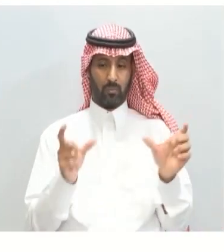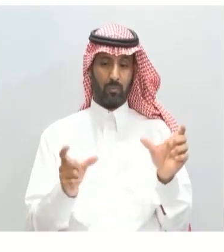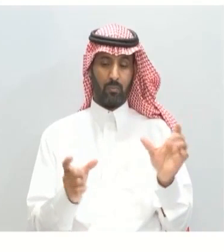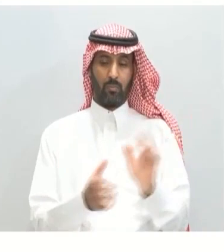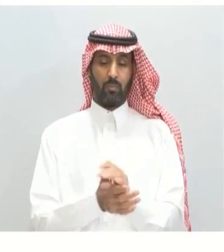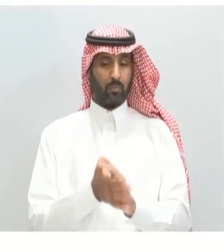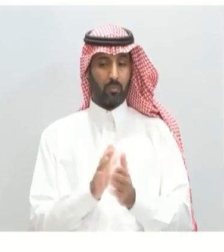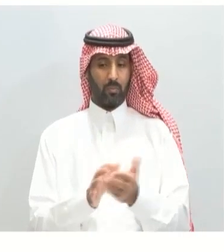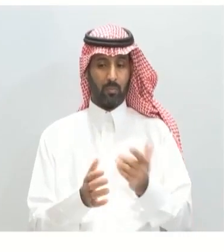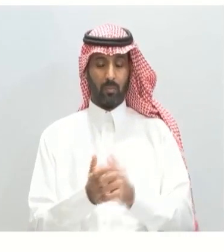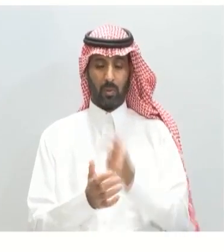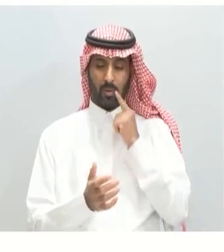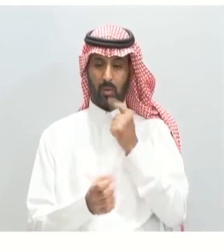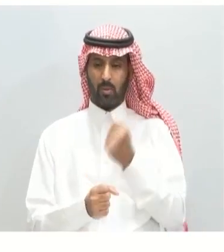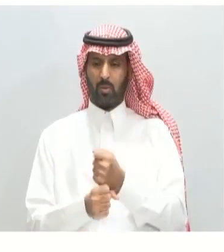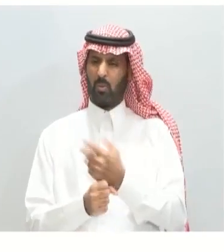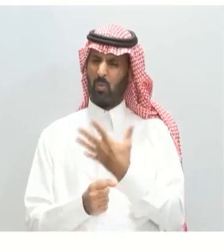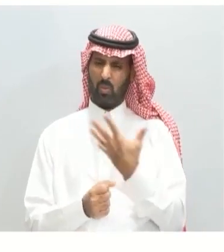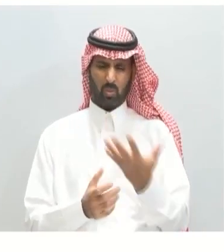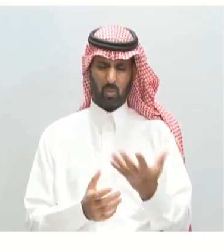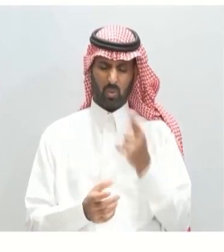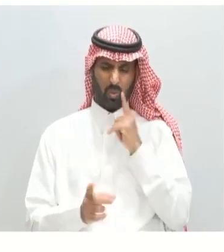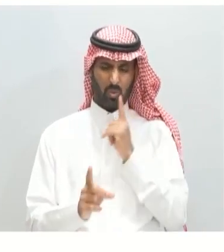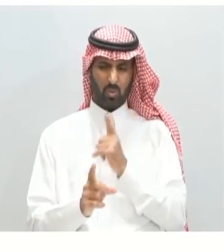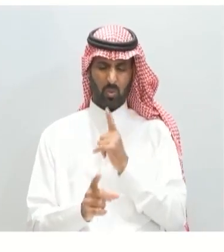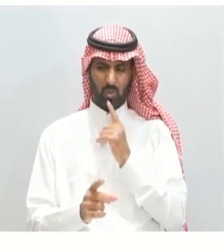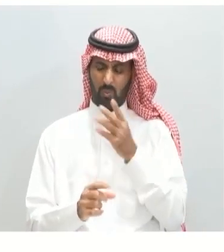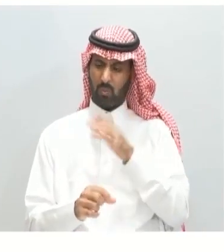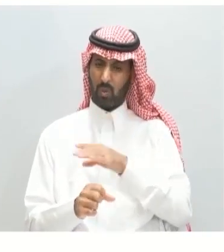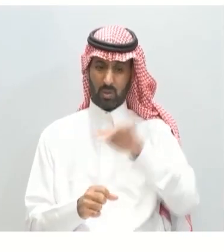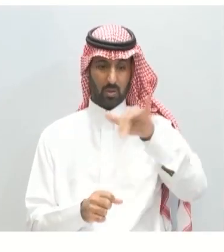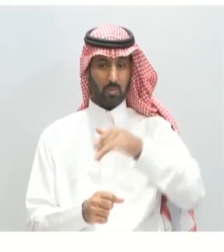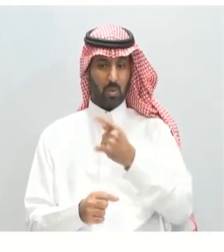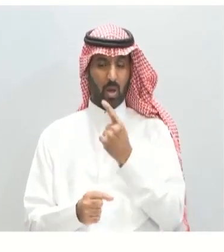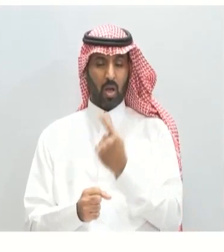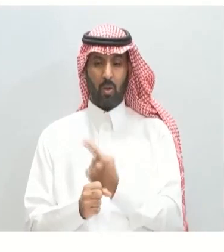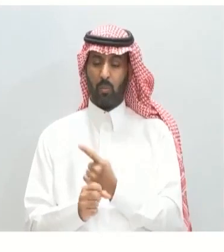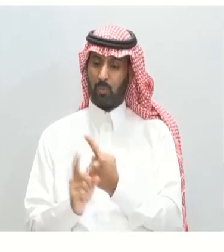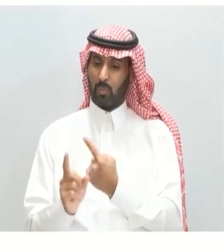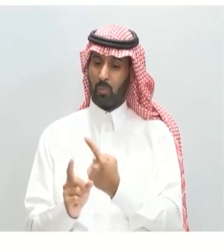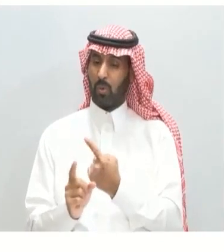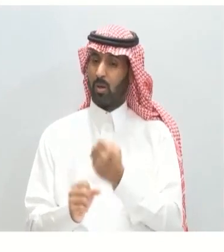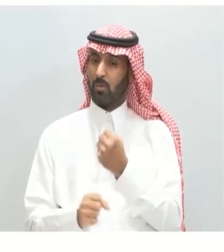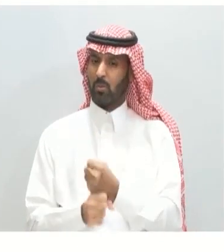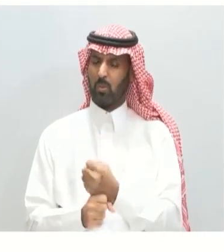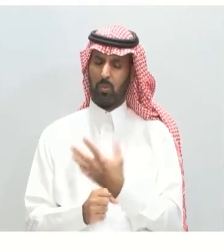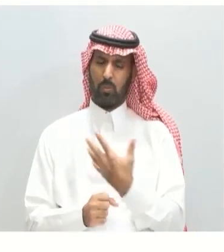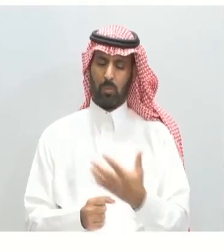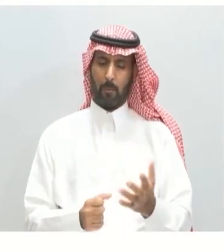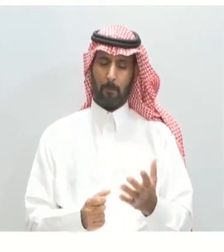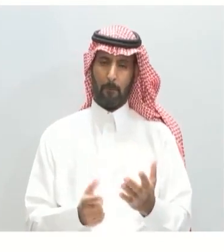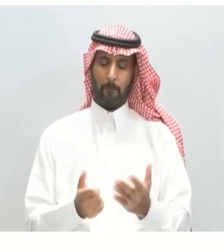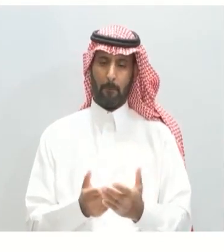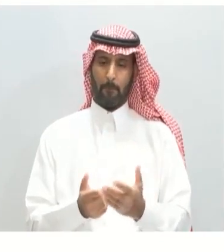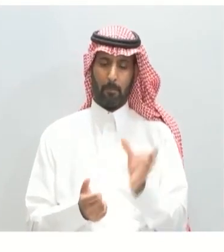already done. I get impatient when I have to wait for someone. So you can write anything as long as you are using